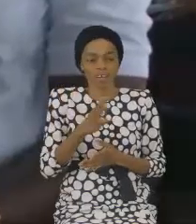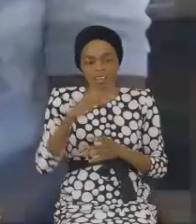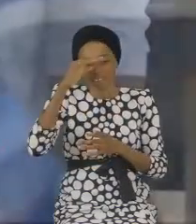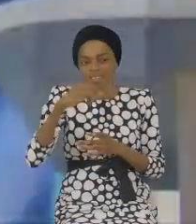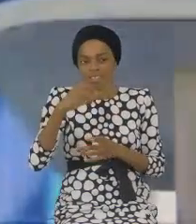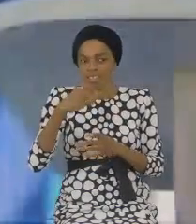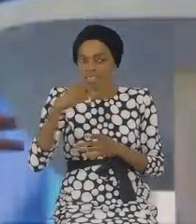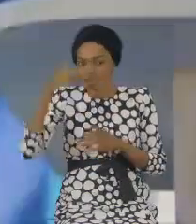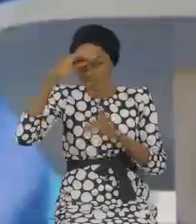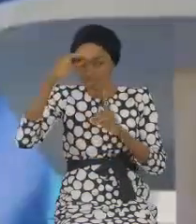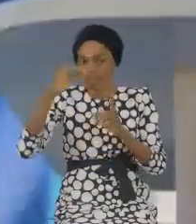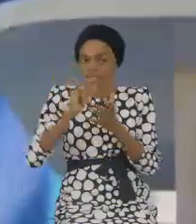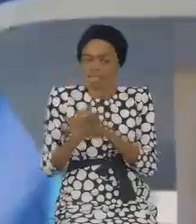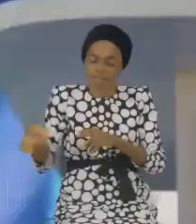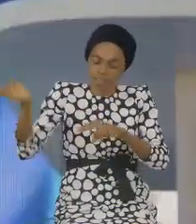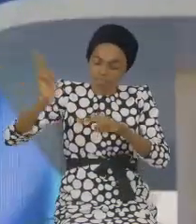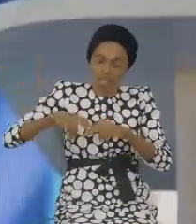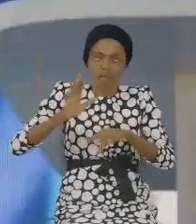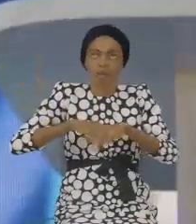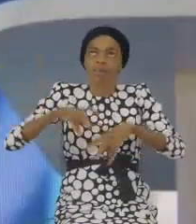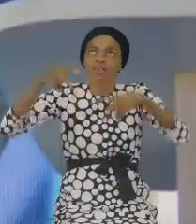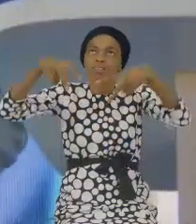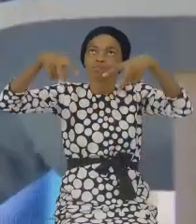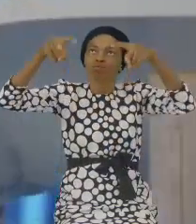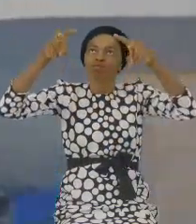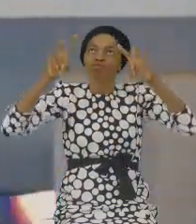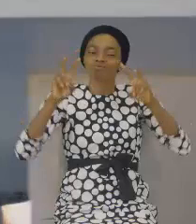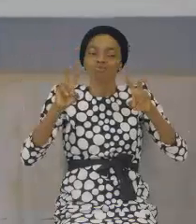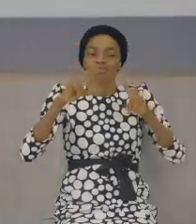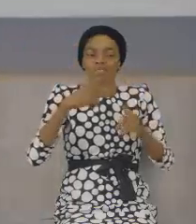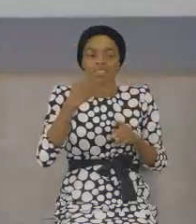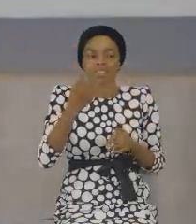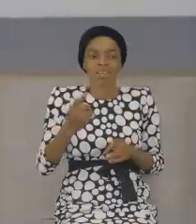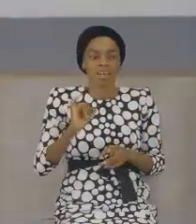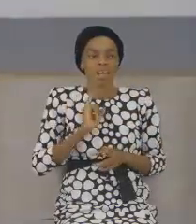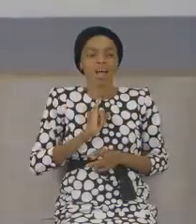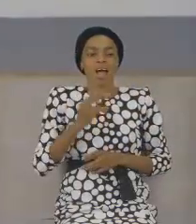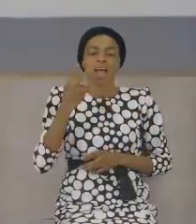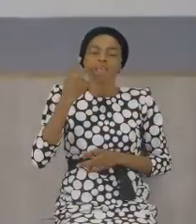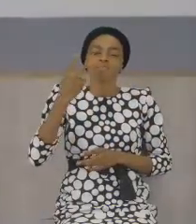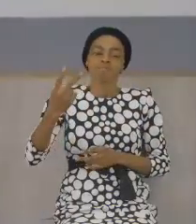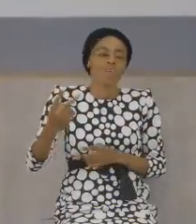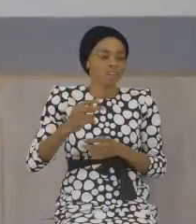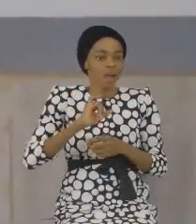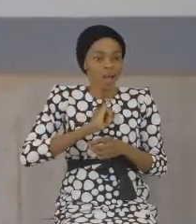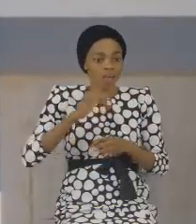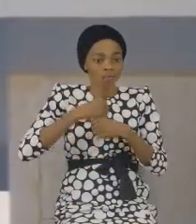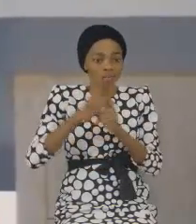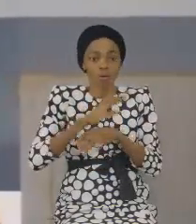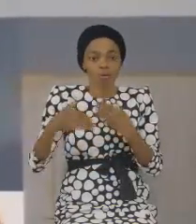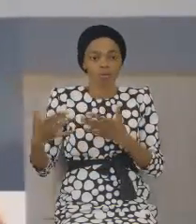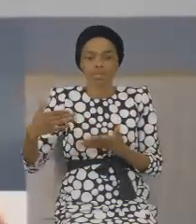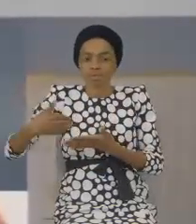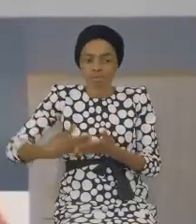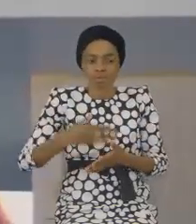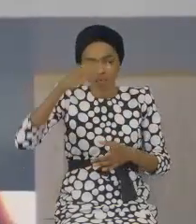that sat upon the throne said, Behold, I make all things new. And he said unto